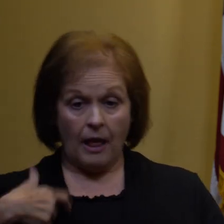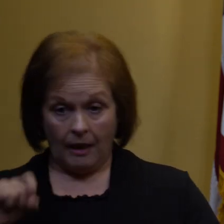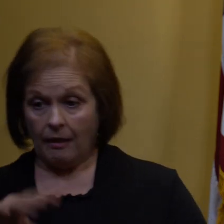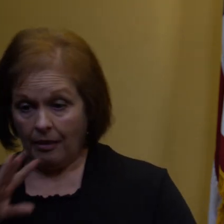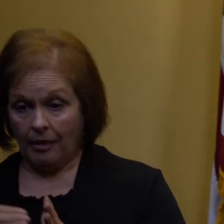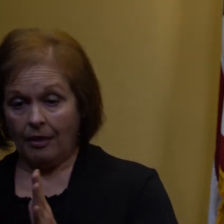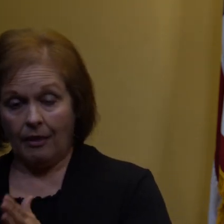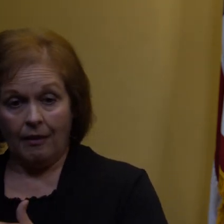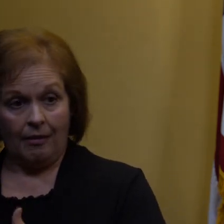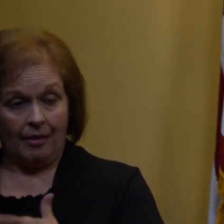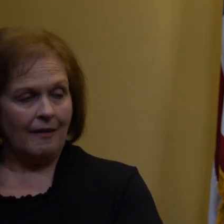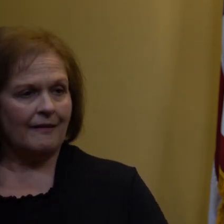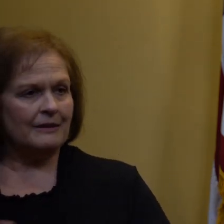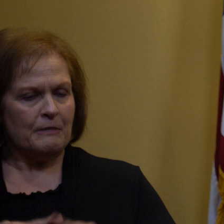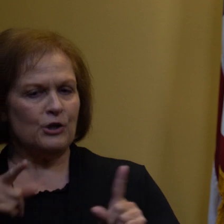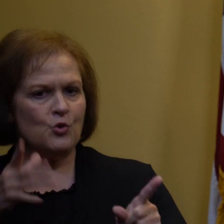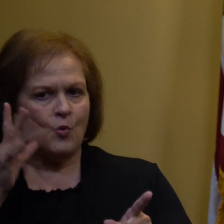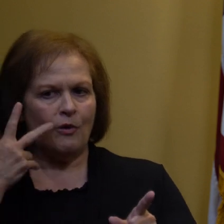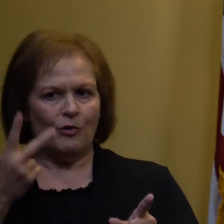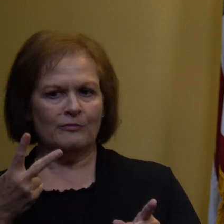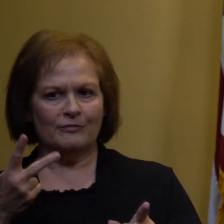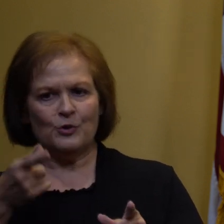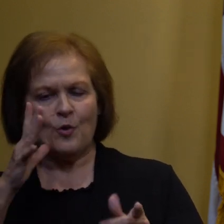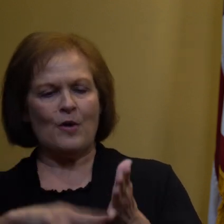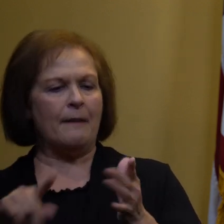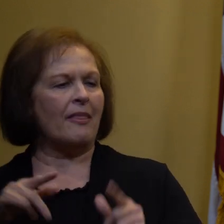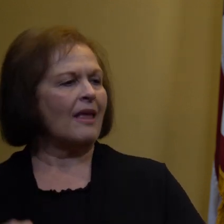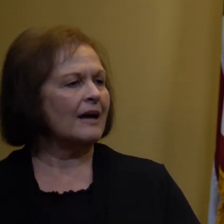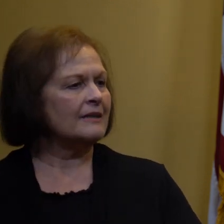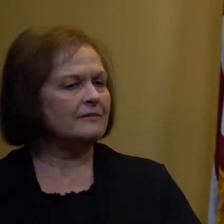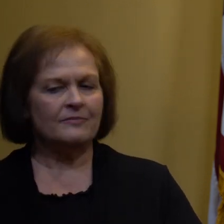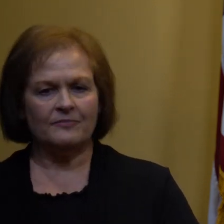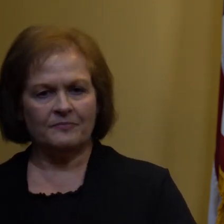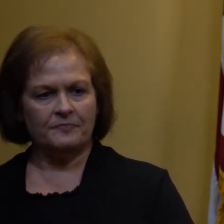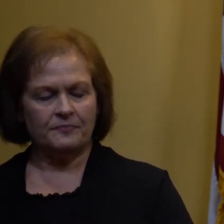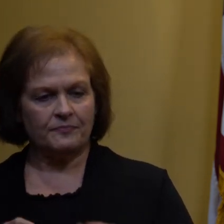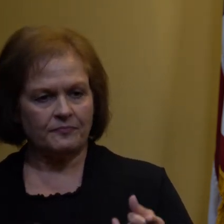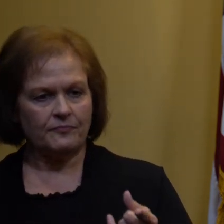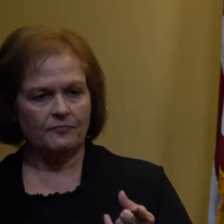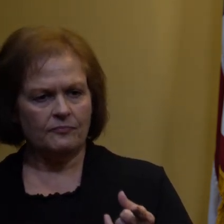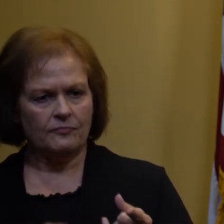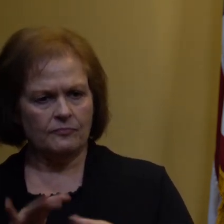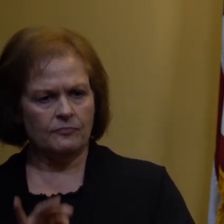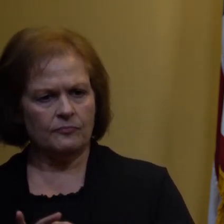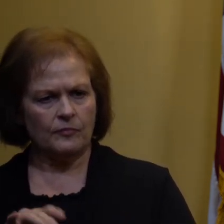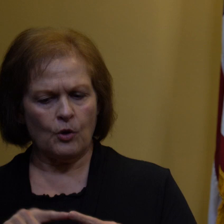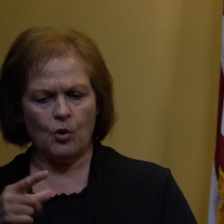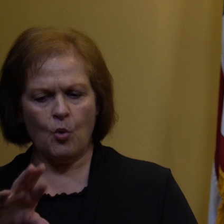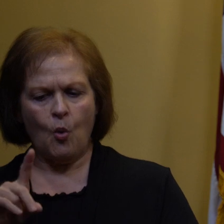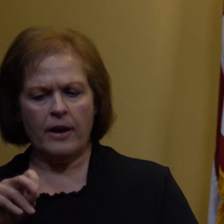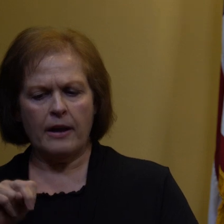and I can, anyway, you'll read about it. Ben, with that, do you have a question? Sure. With regard to the Gordon